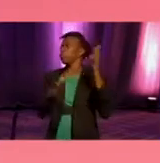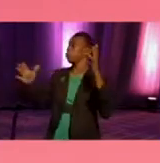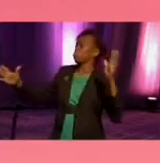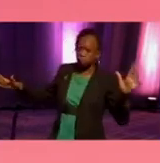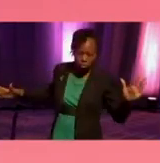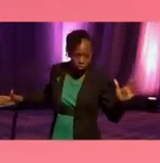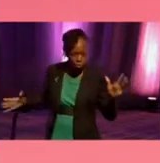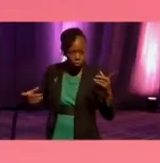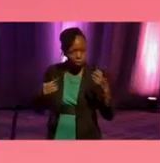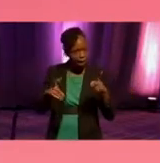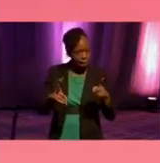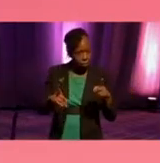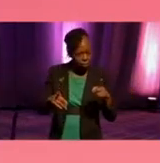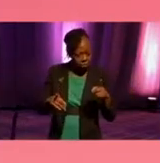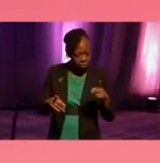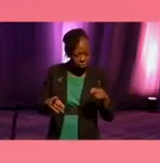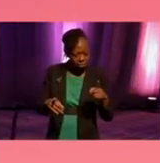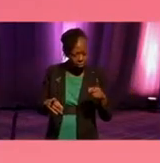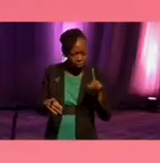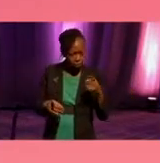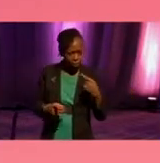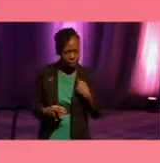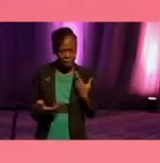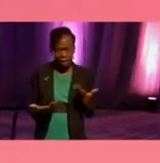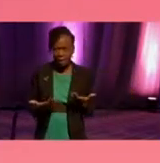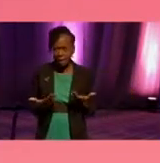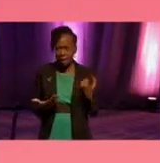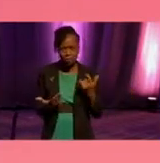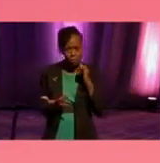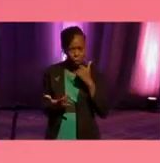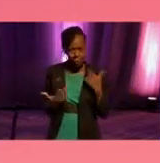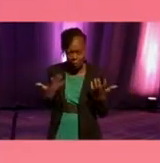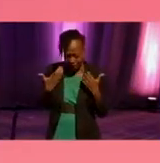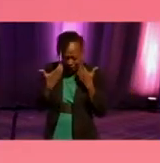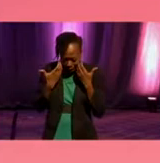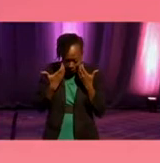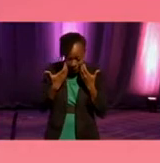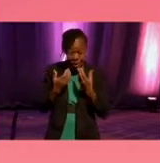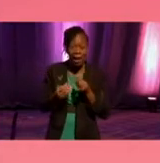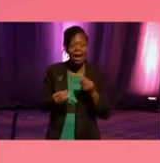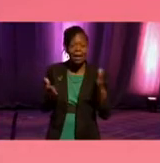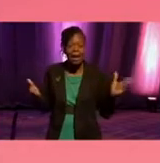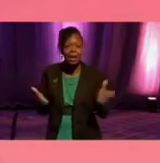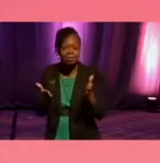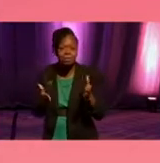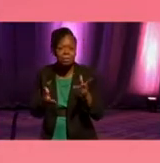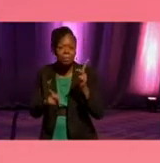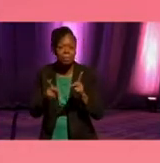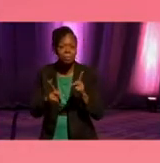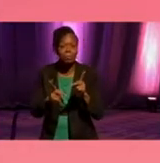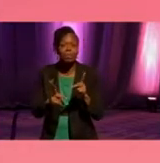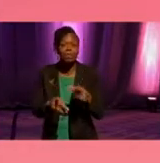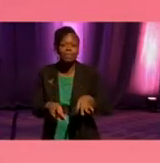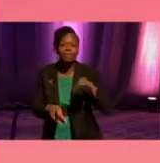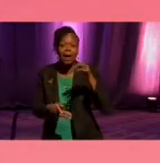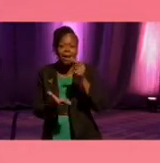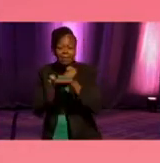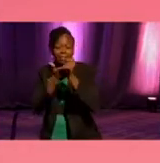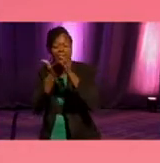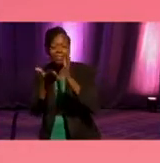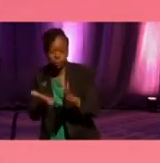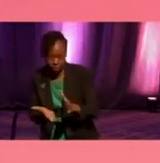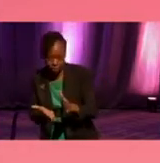is just a me thing. I also advocate for people to take therapy. Therapy is good,